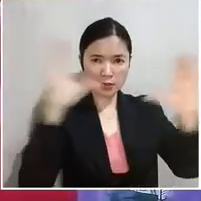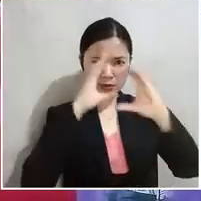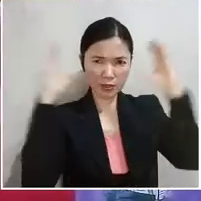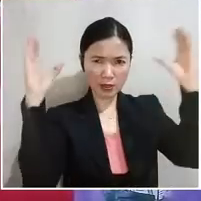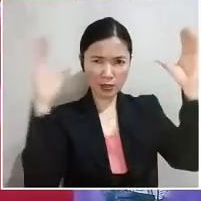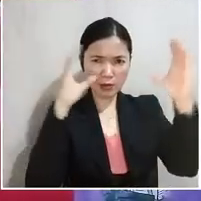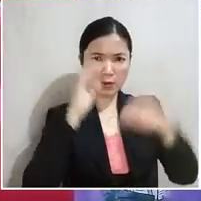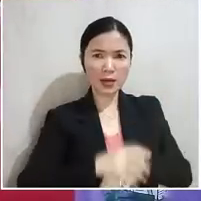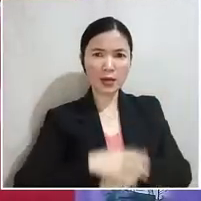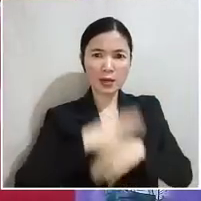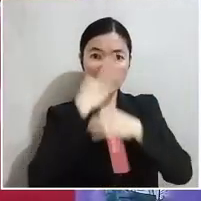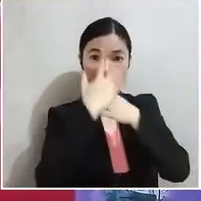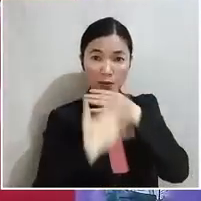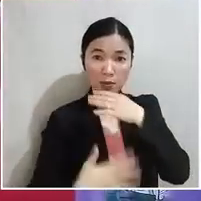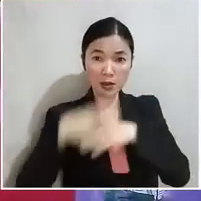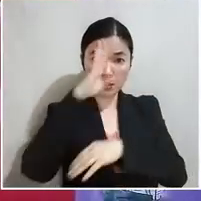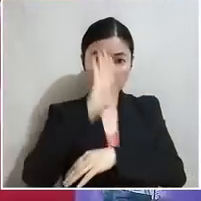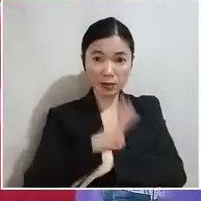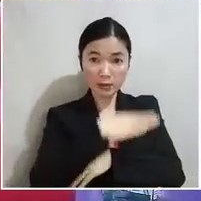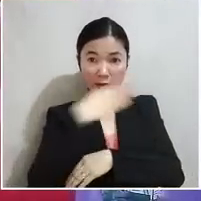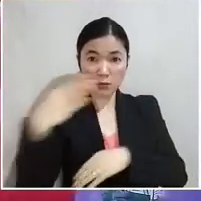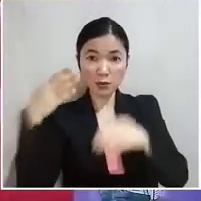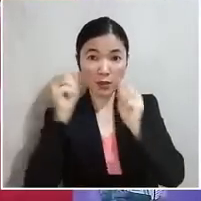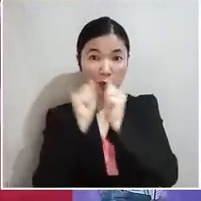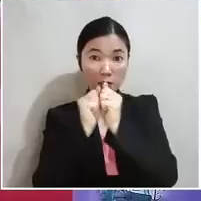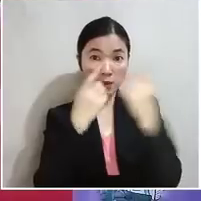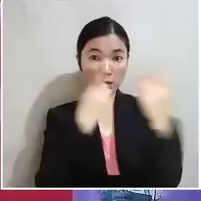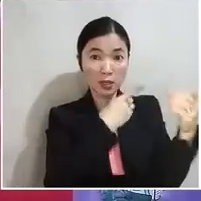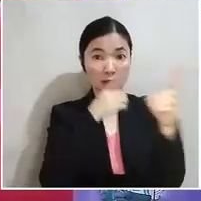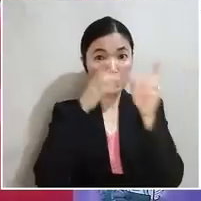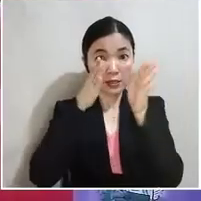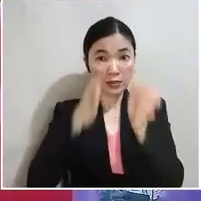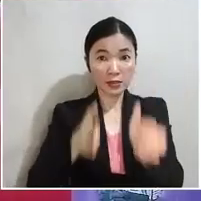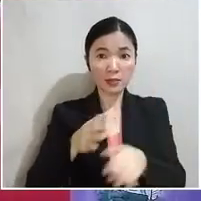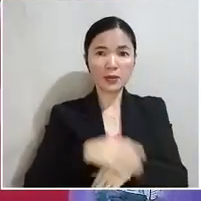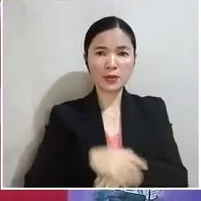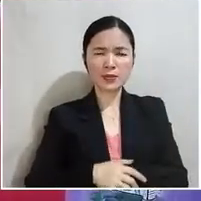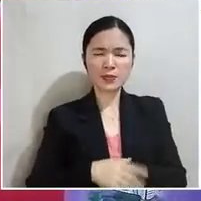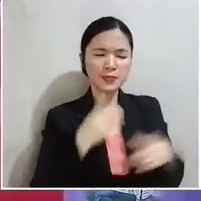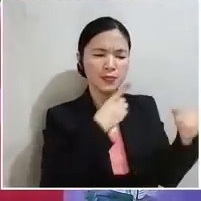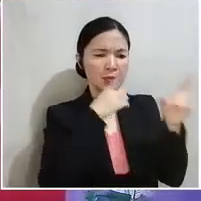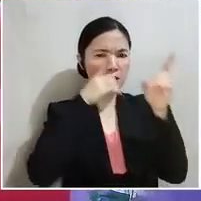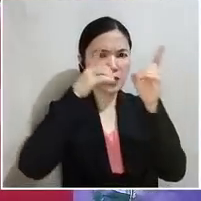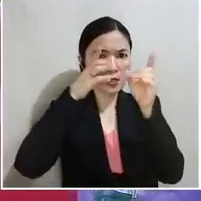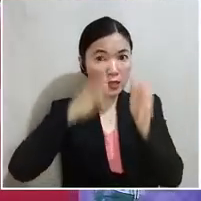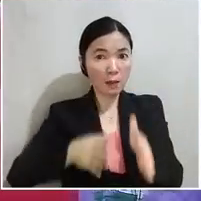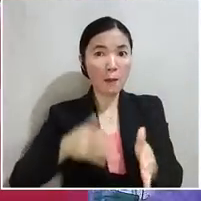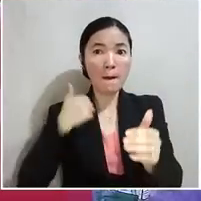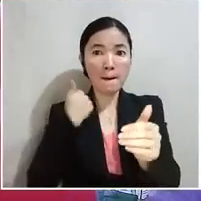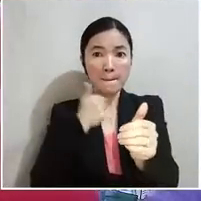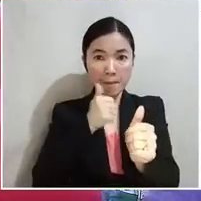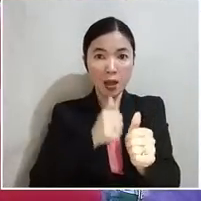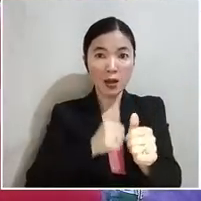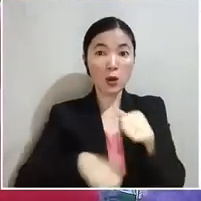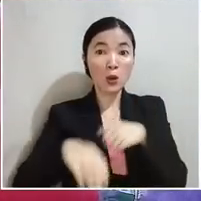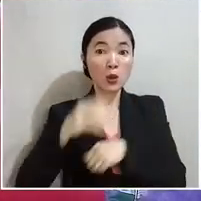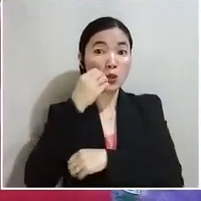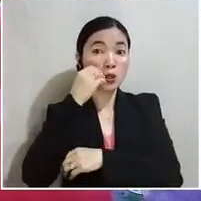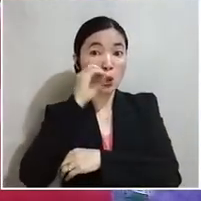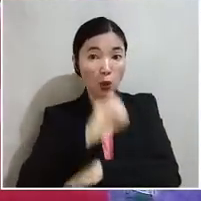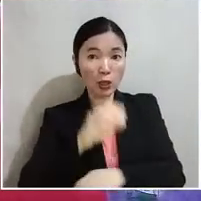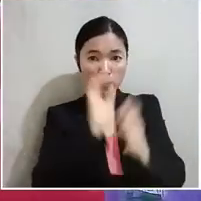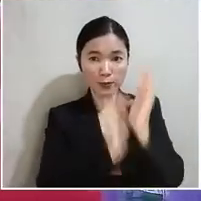Passover with my disciples.'" The disciples then did as Jesus had ordered